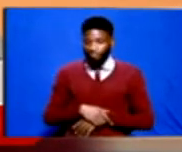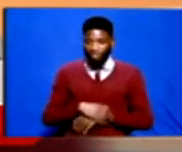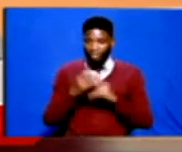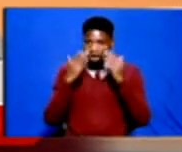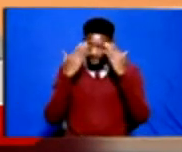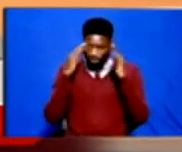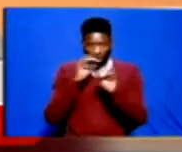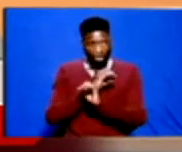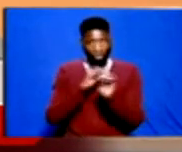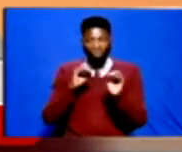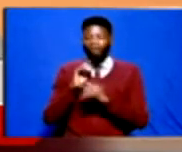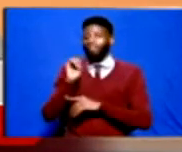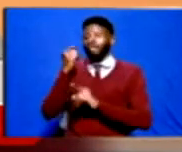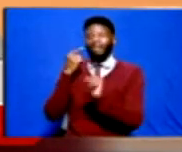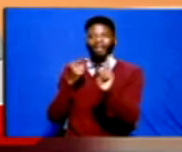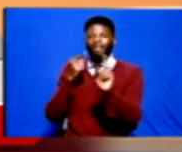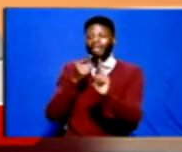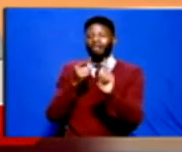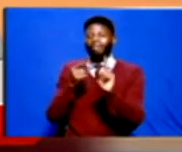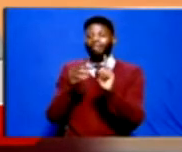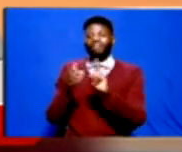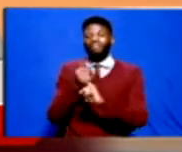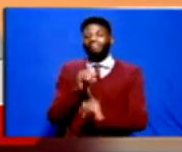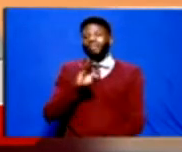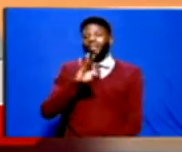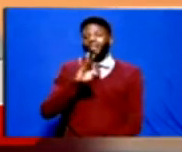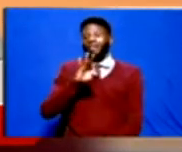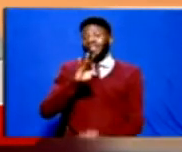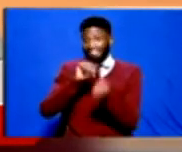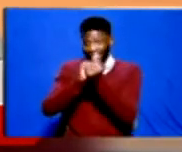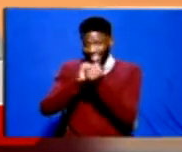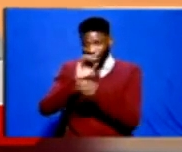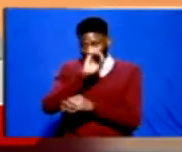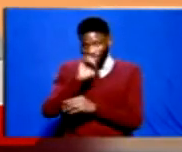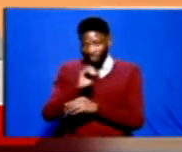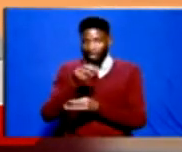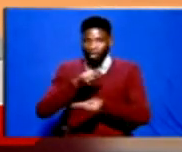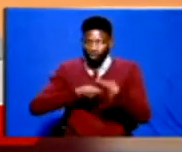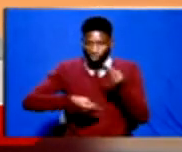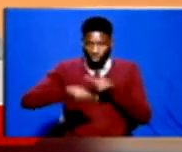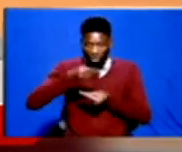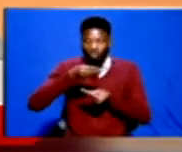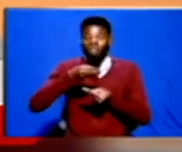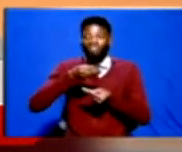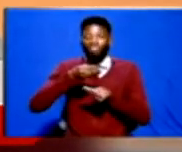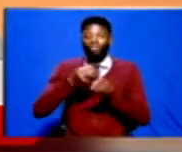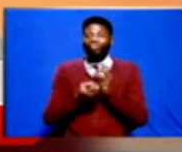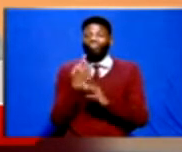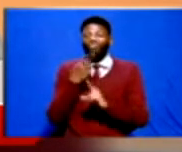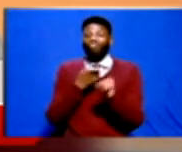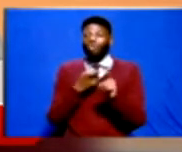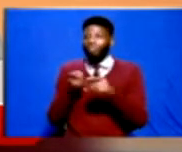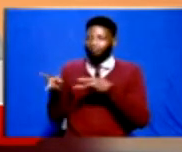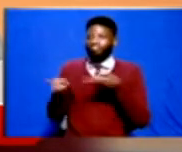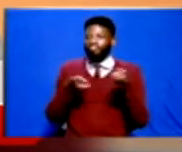to reap about 10% of economic growth from the extractive industry, and that's why there is a lot of activities